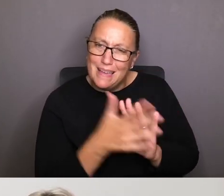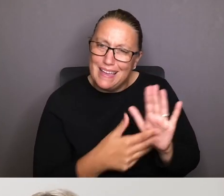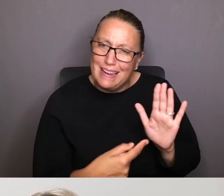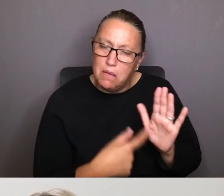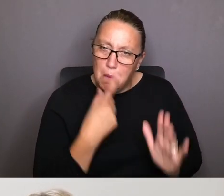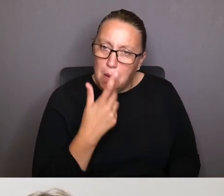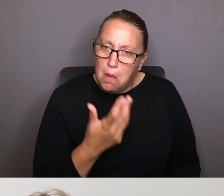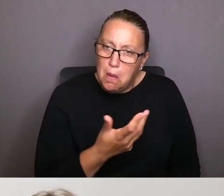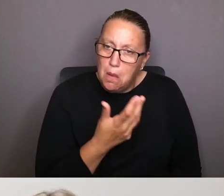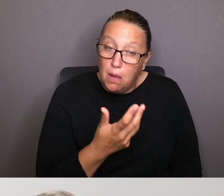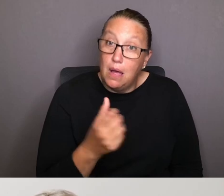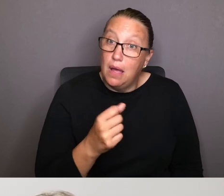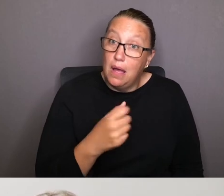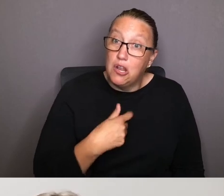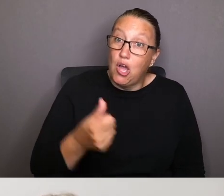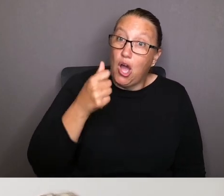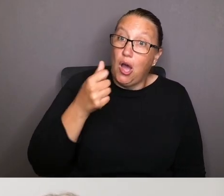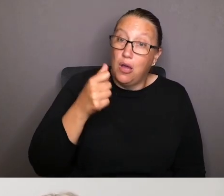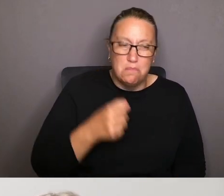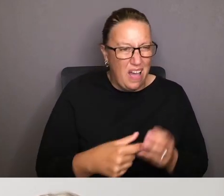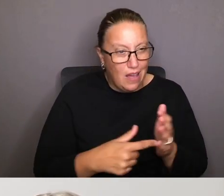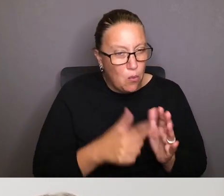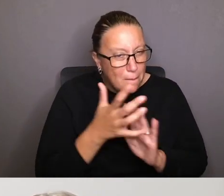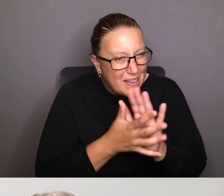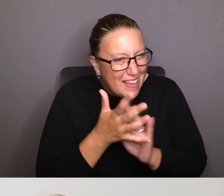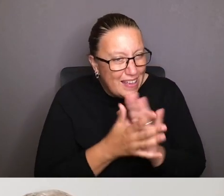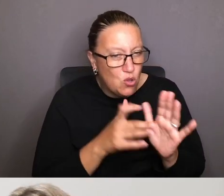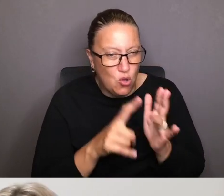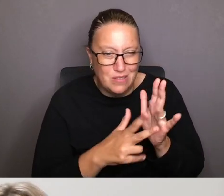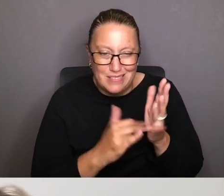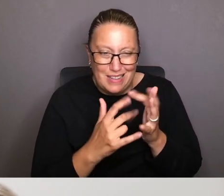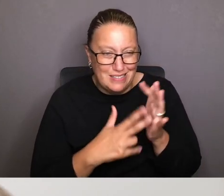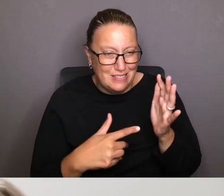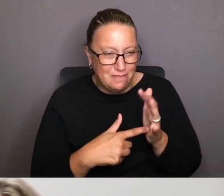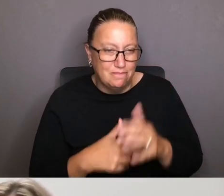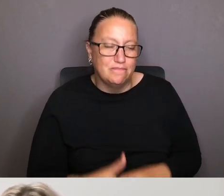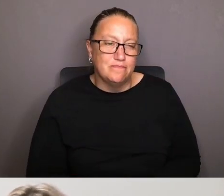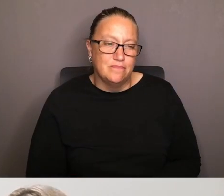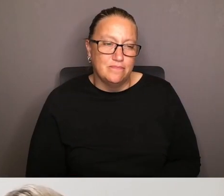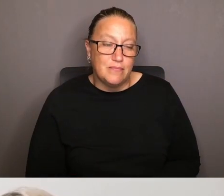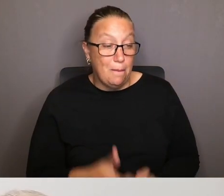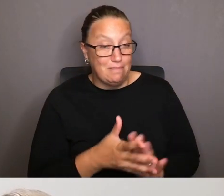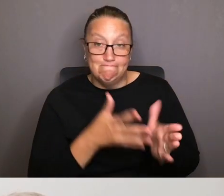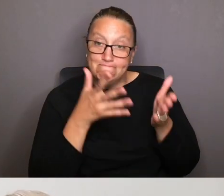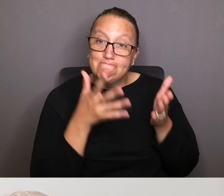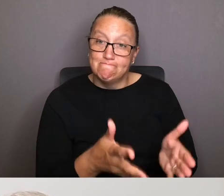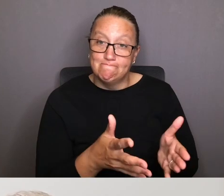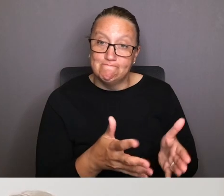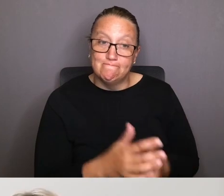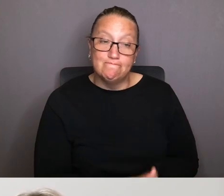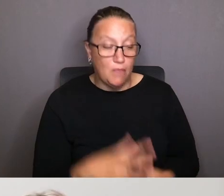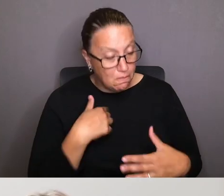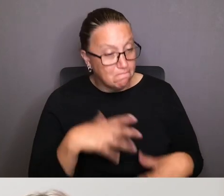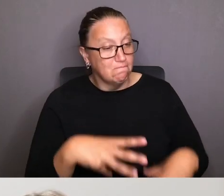means. Even that word, when I ask people, do you know what it means when I say it? Because people generally want to agree with you, but when you break it down, maybe they